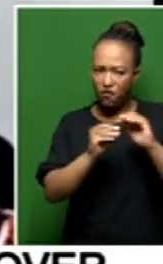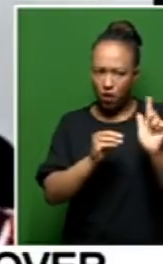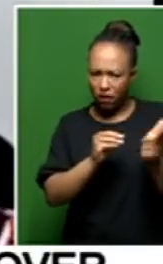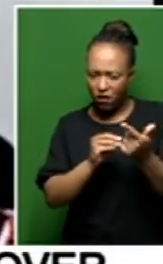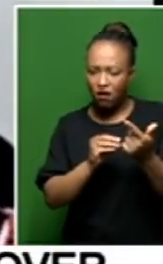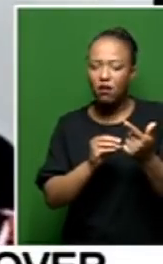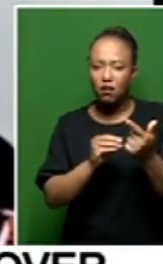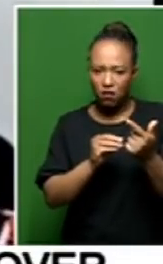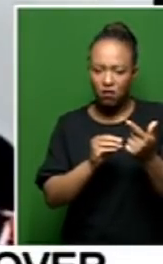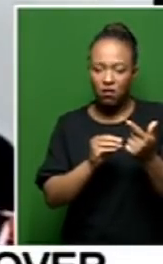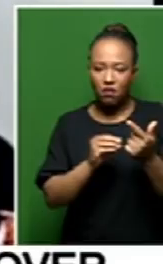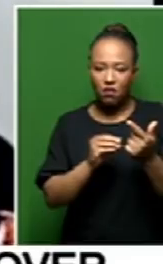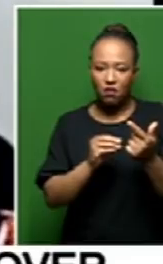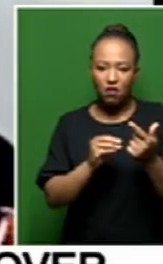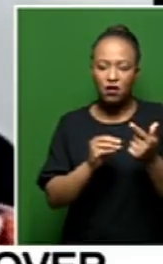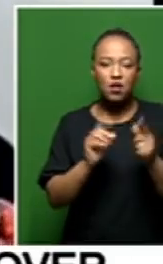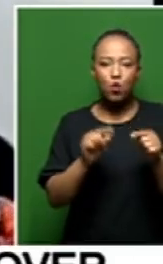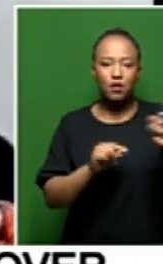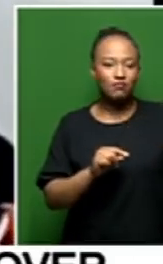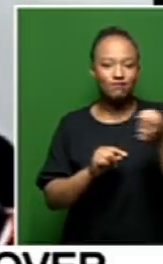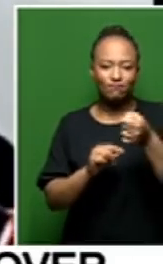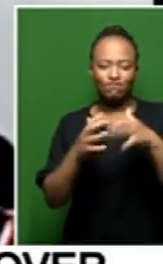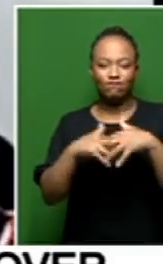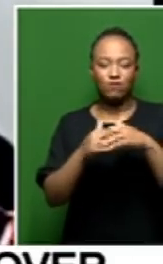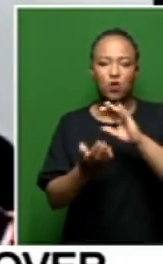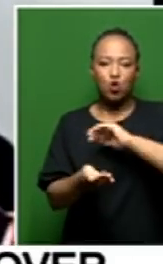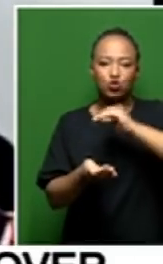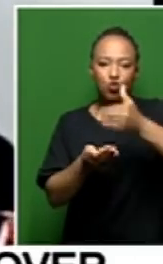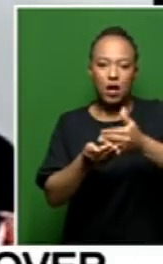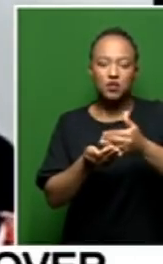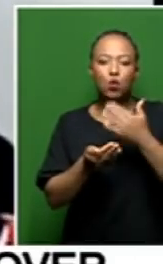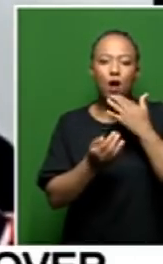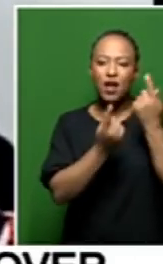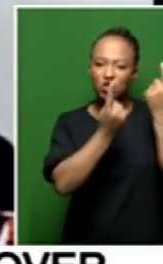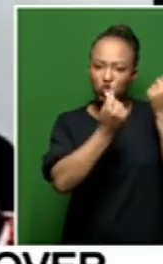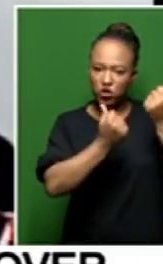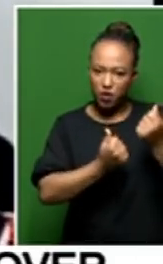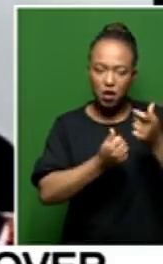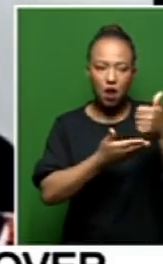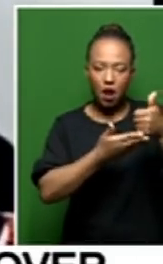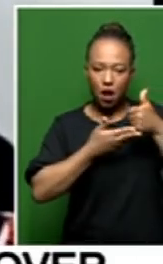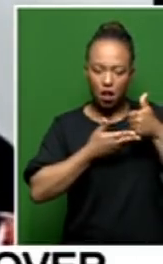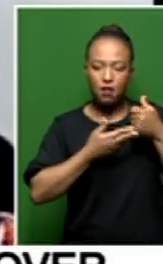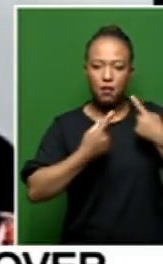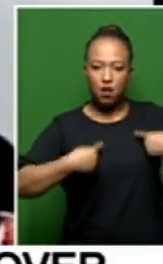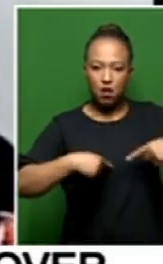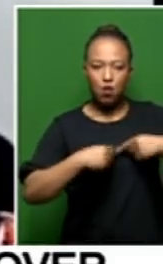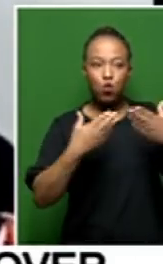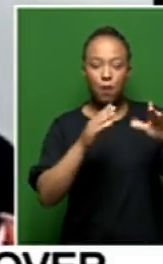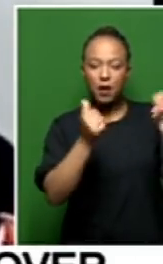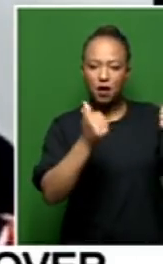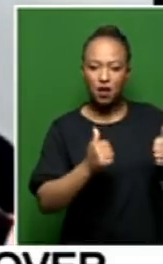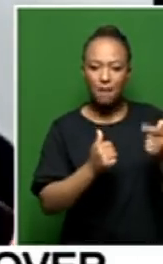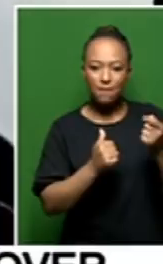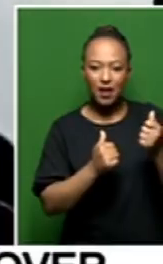eventually we couldn't appoint a trust, but we were assisted by Treasury to open an account, and all of